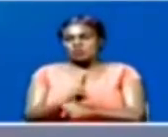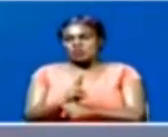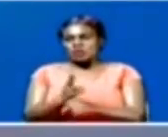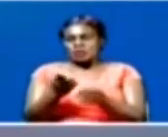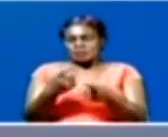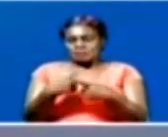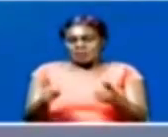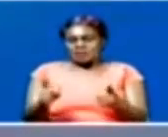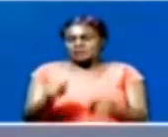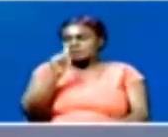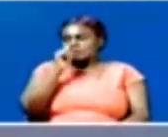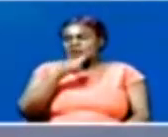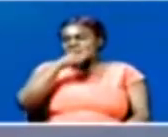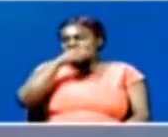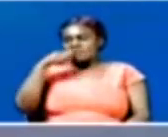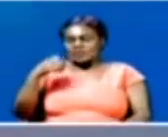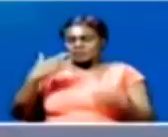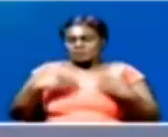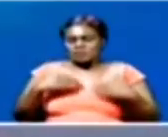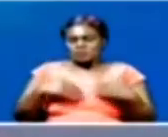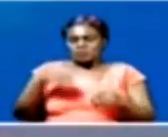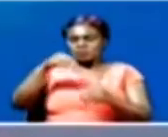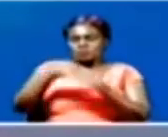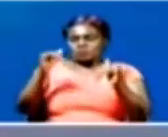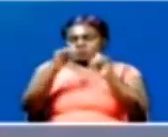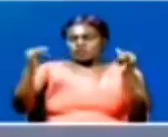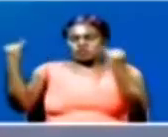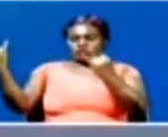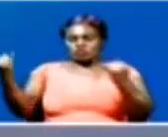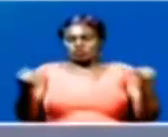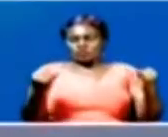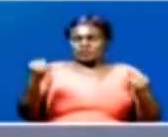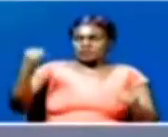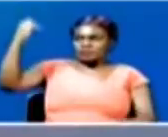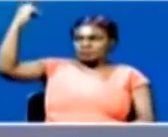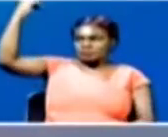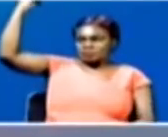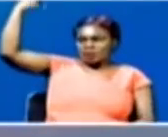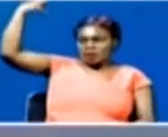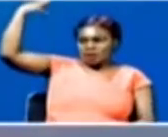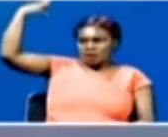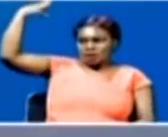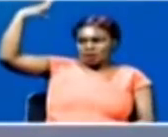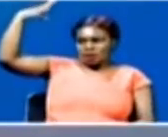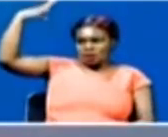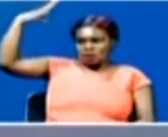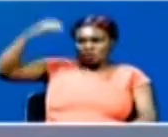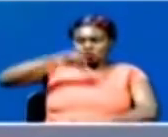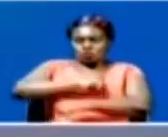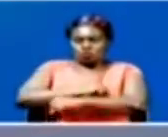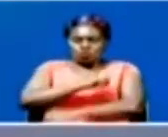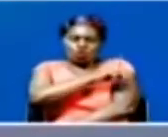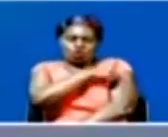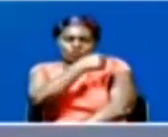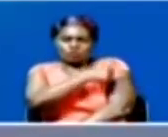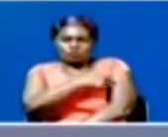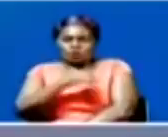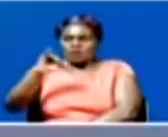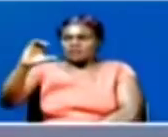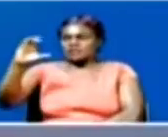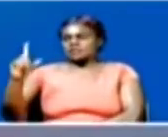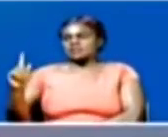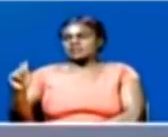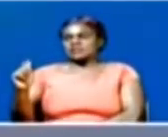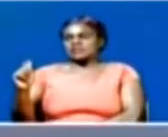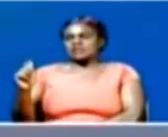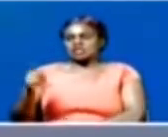now private sector players within the camp are introducing solar-powered solutions that are powering schools, hospitals, and ICT